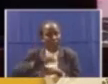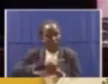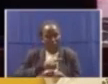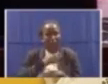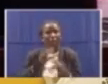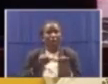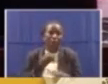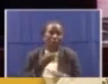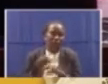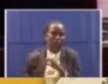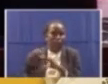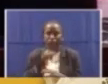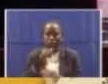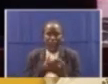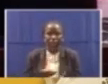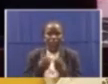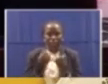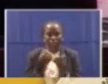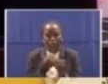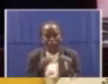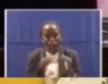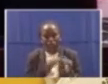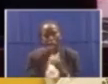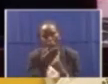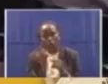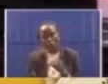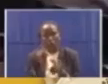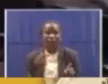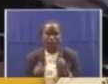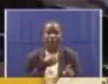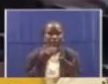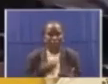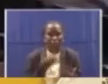deliver justice to our citizens. I thank you. Thank you very much, Honourable Swart.